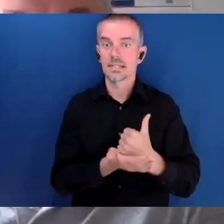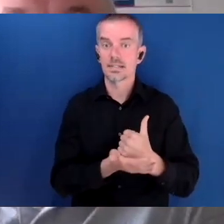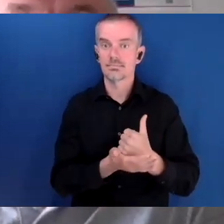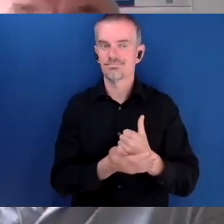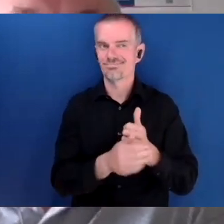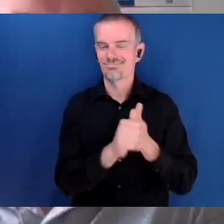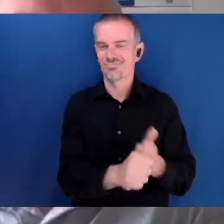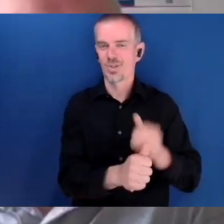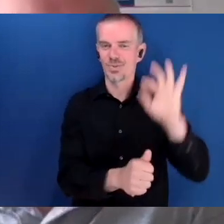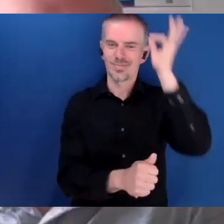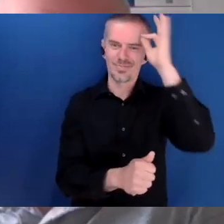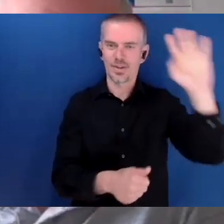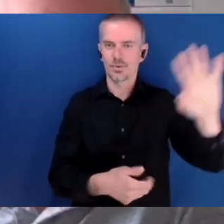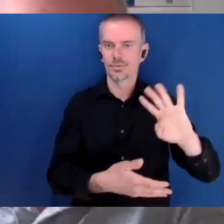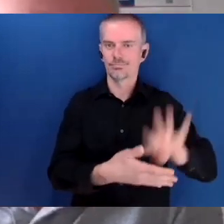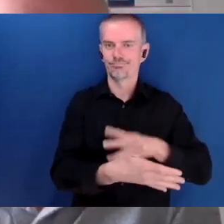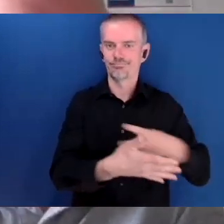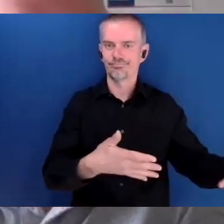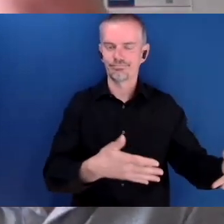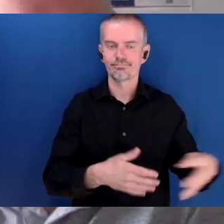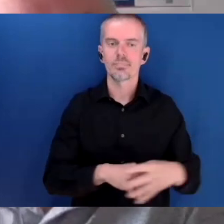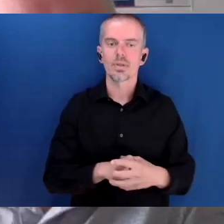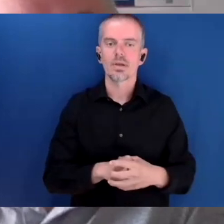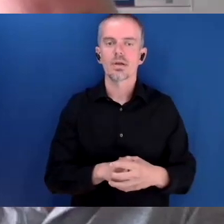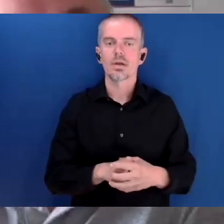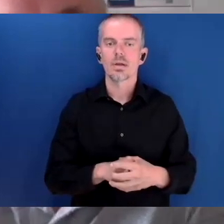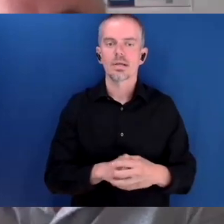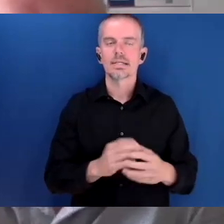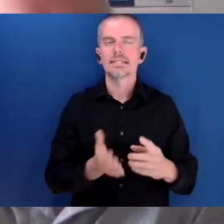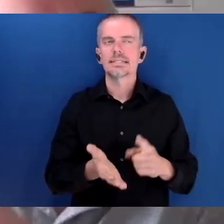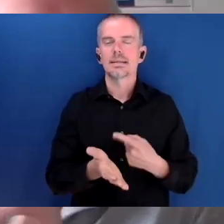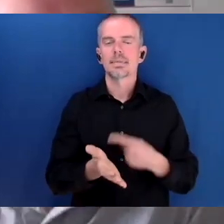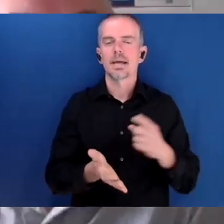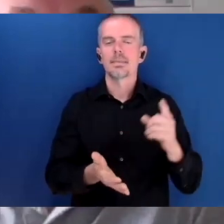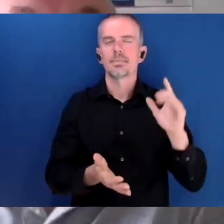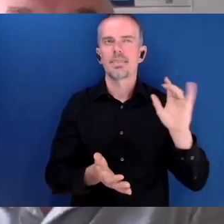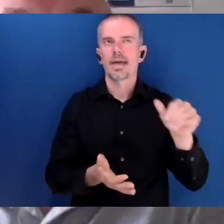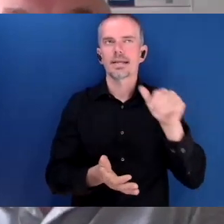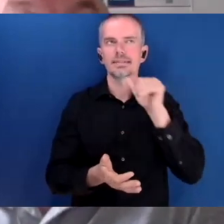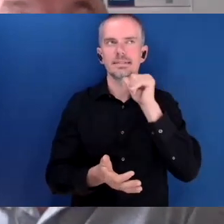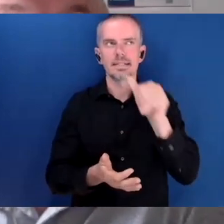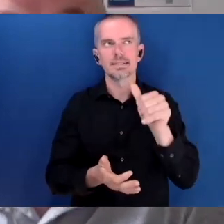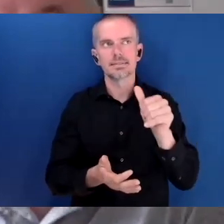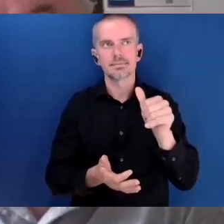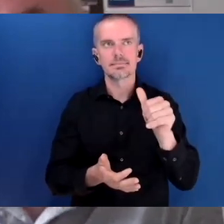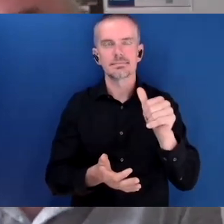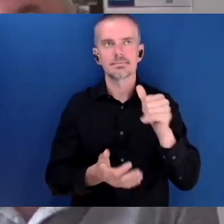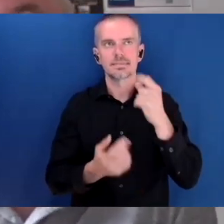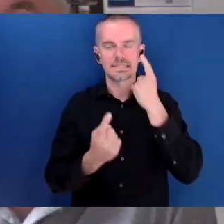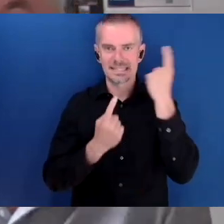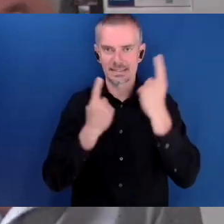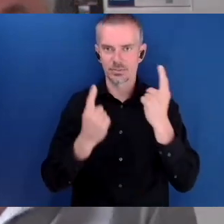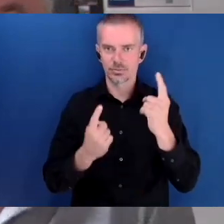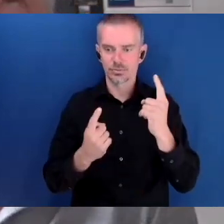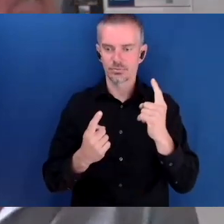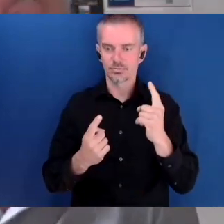scales. And that those don't necessarily always take into account kind of